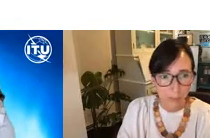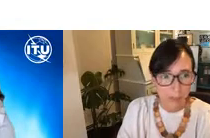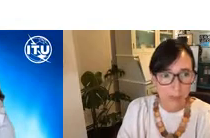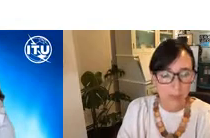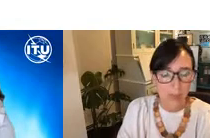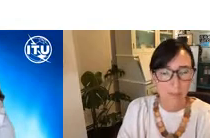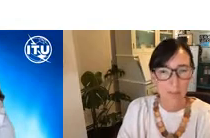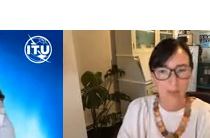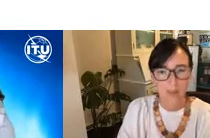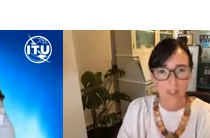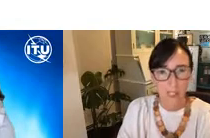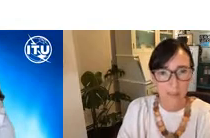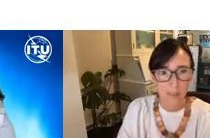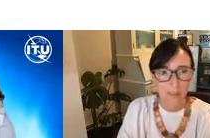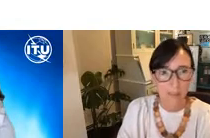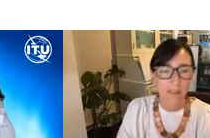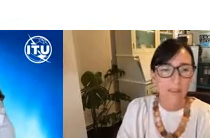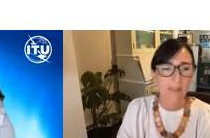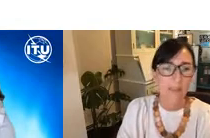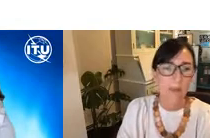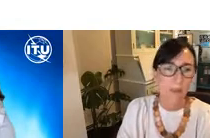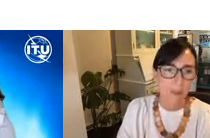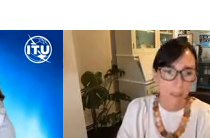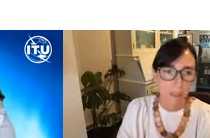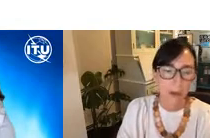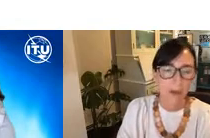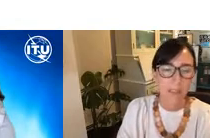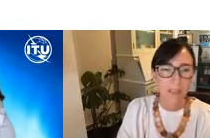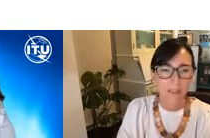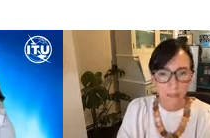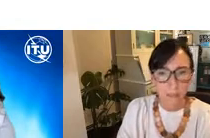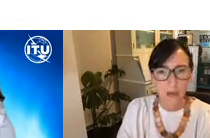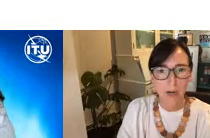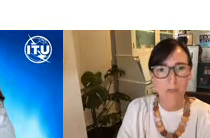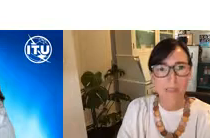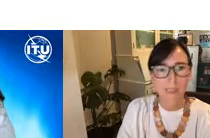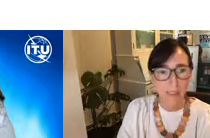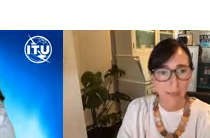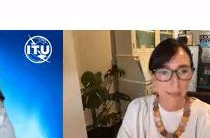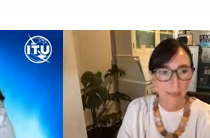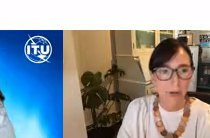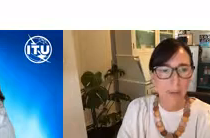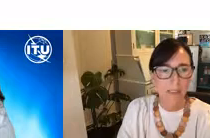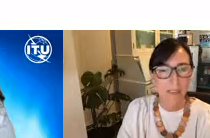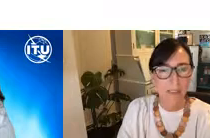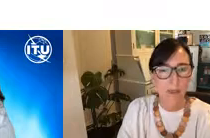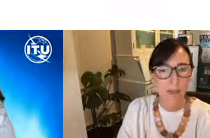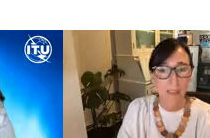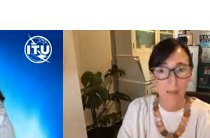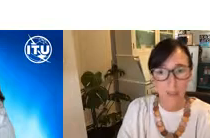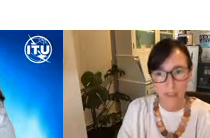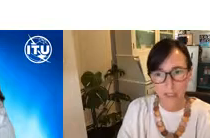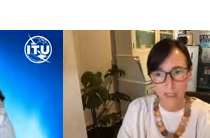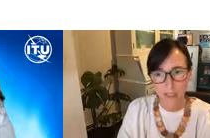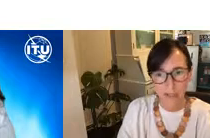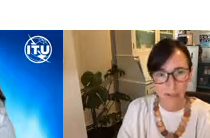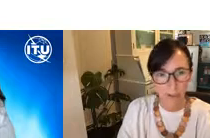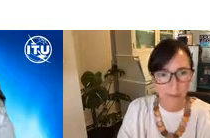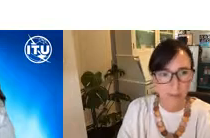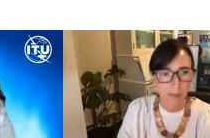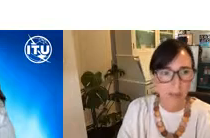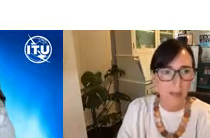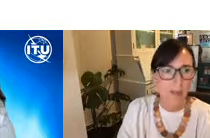are benchmarks on a progressive scale from approaches requirements to meets requirements, exceeds requirements, and this is very similar to the